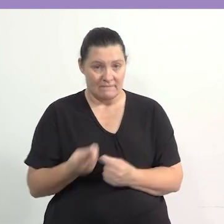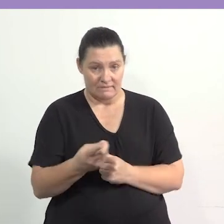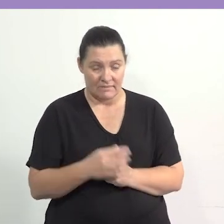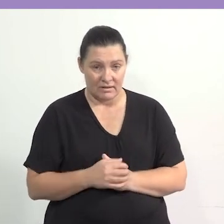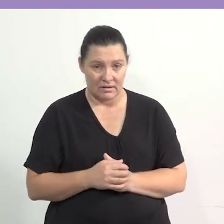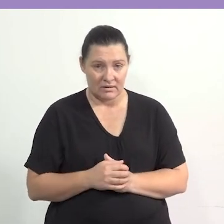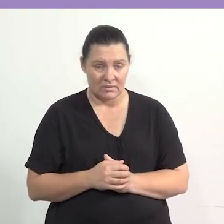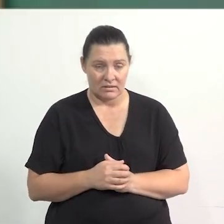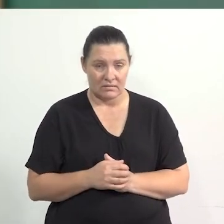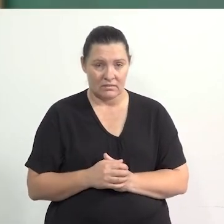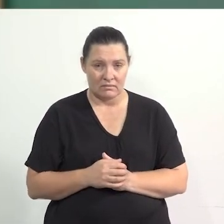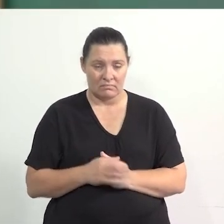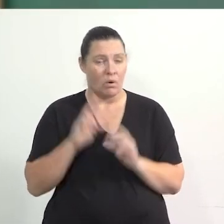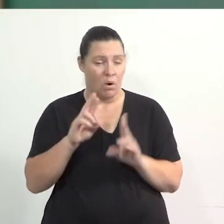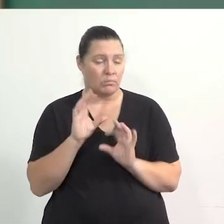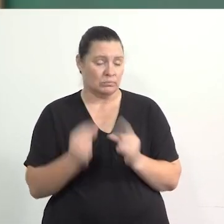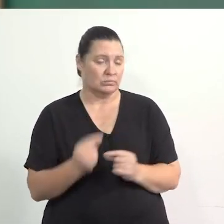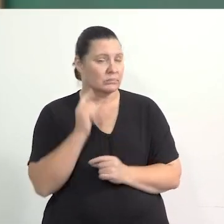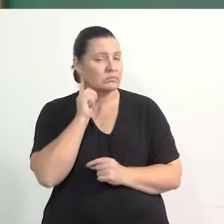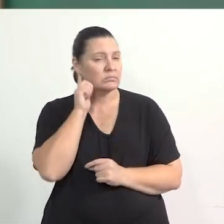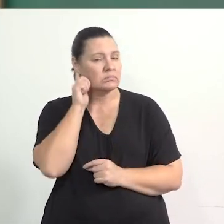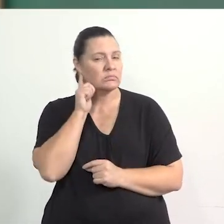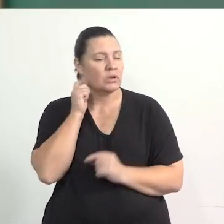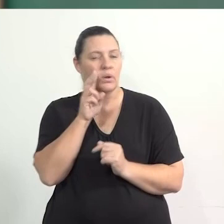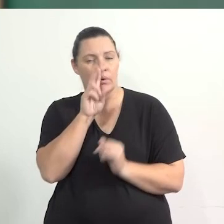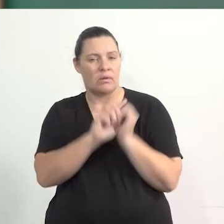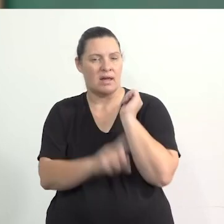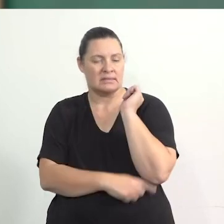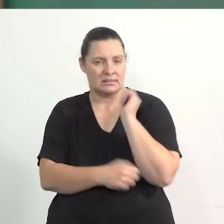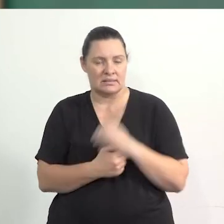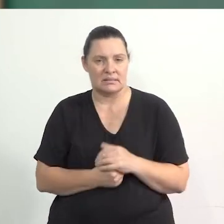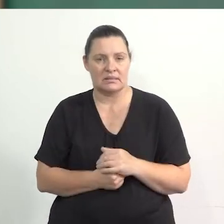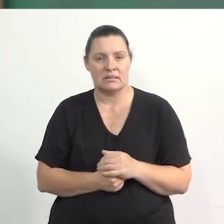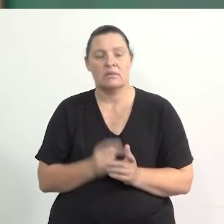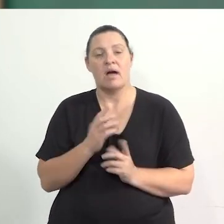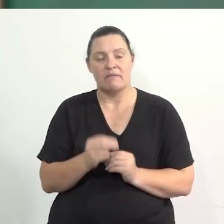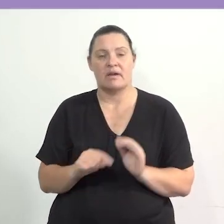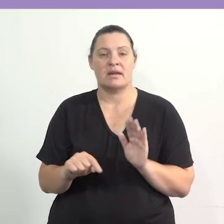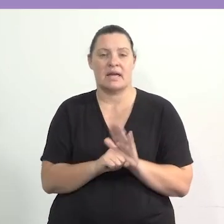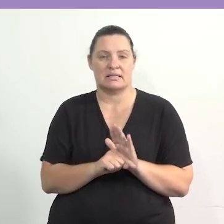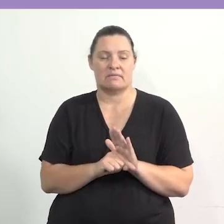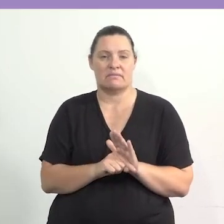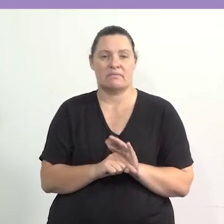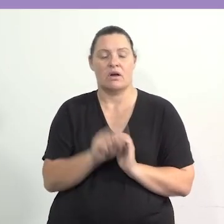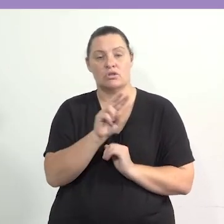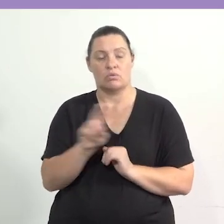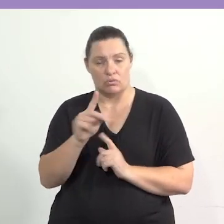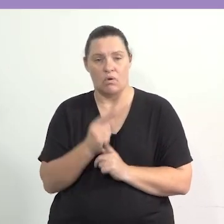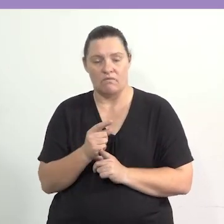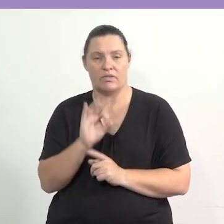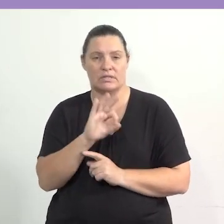that? I hope you do. Let's look at the last one. So the last one there is the negative square root